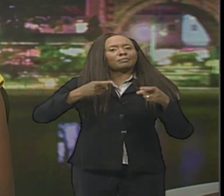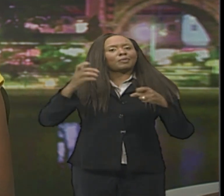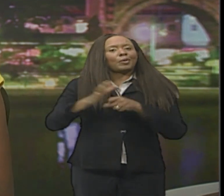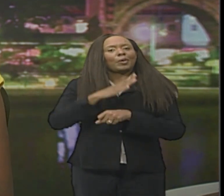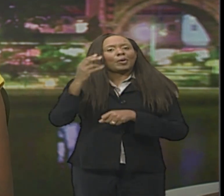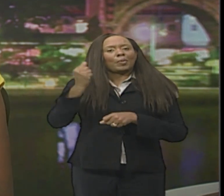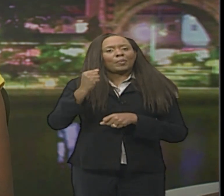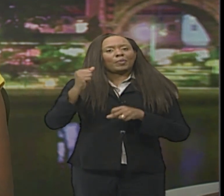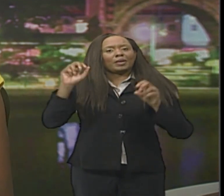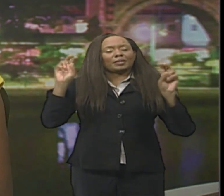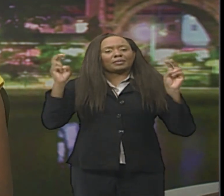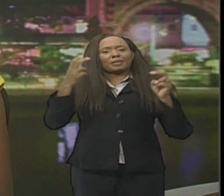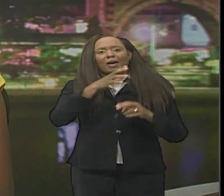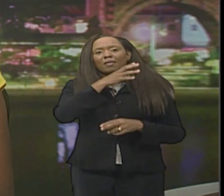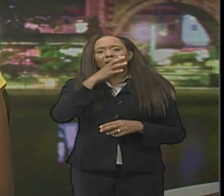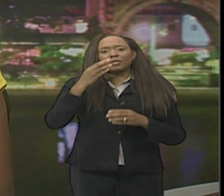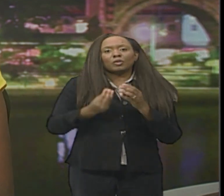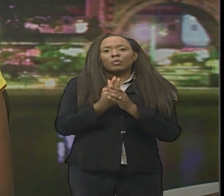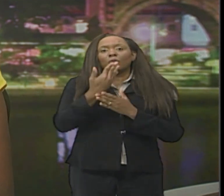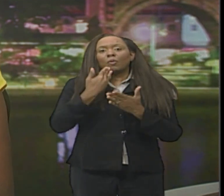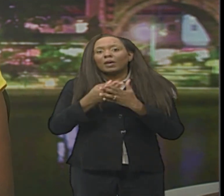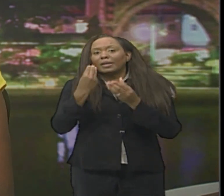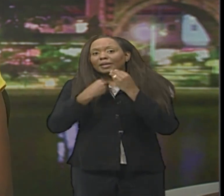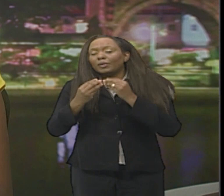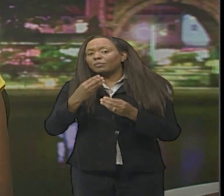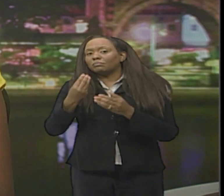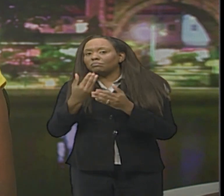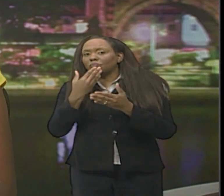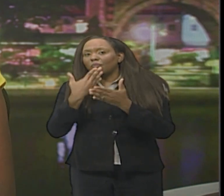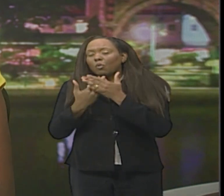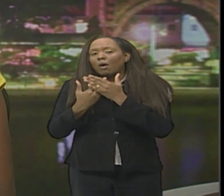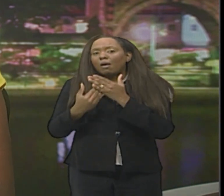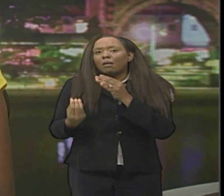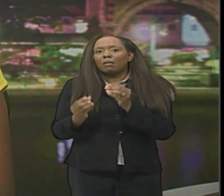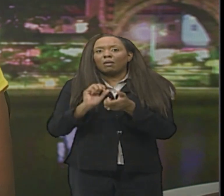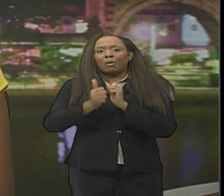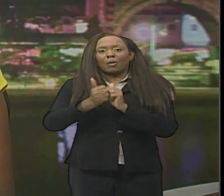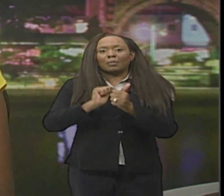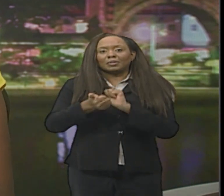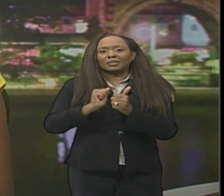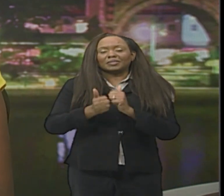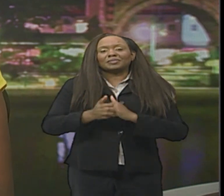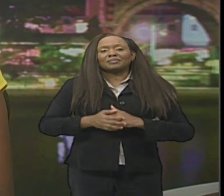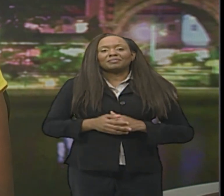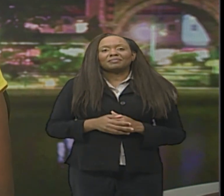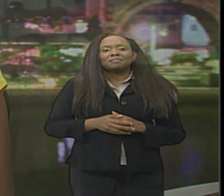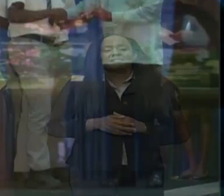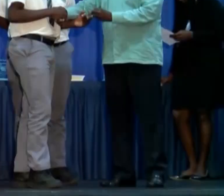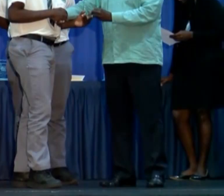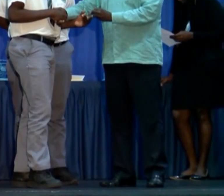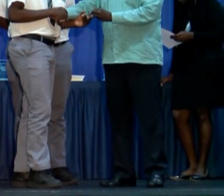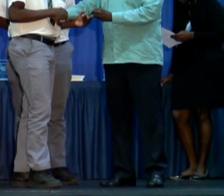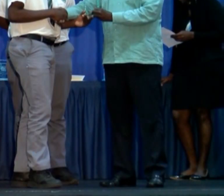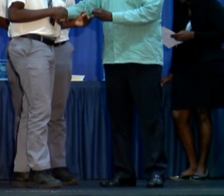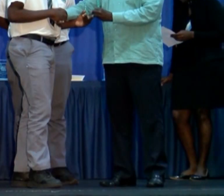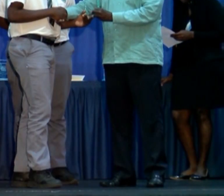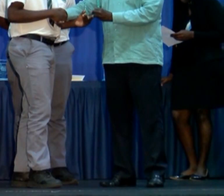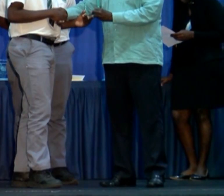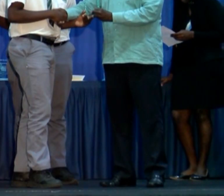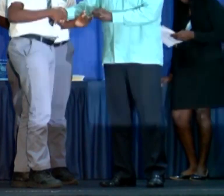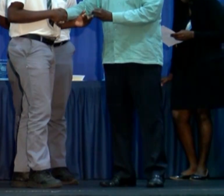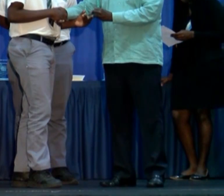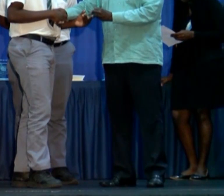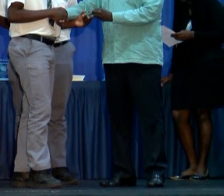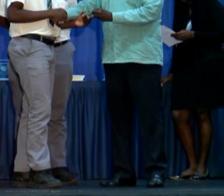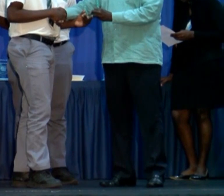Security's Grow Well, Eat Well, Live Well competition. The school captured the container gardening, open field gardening